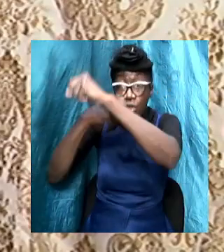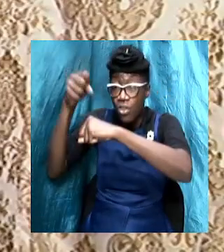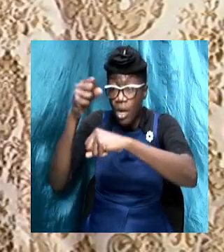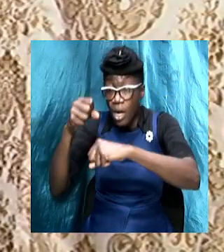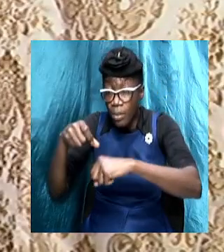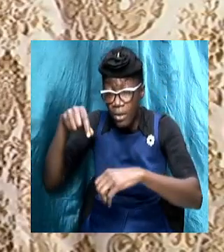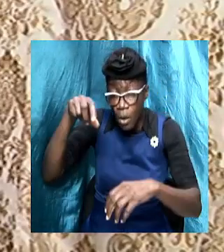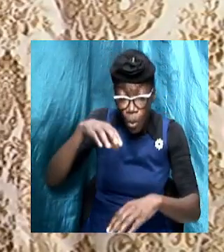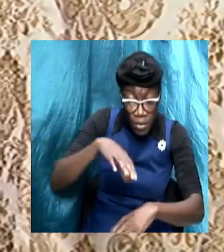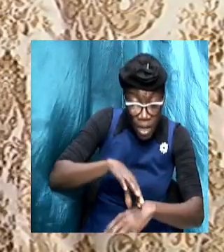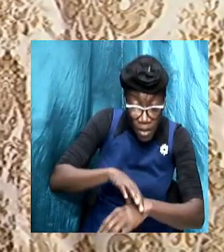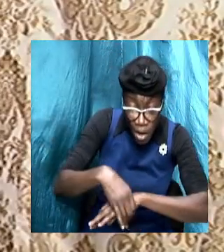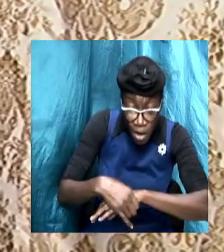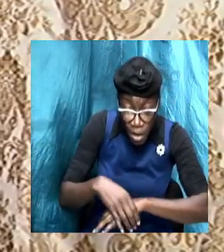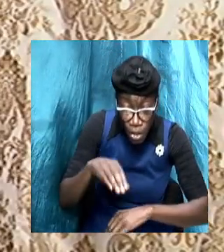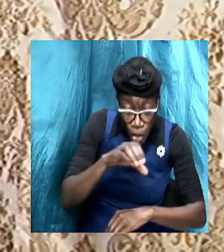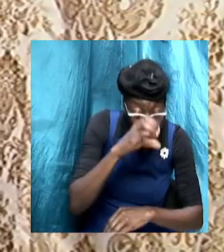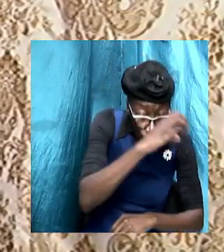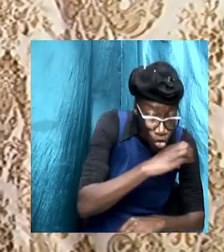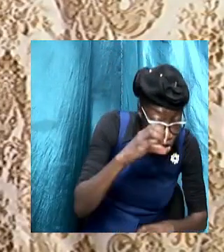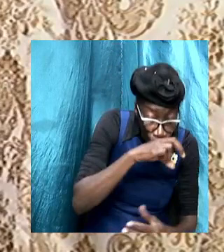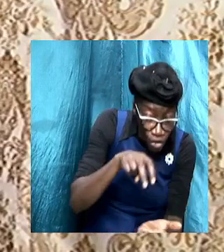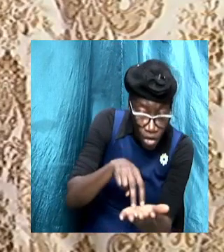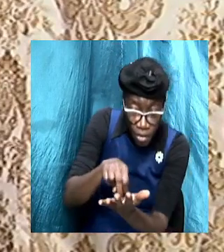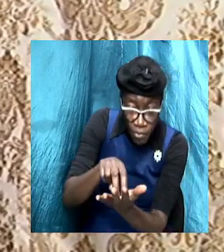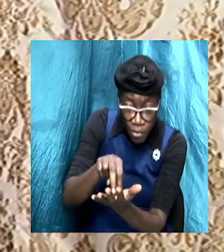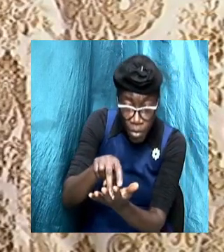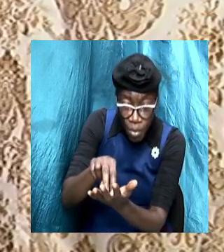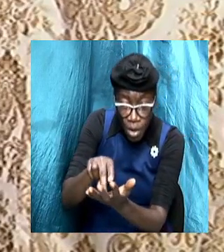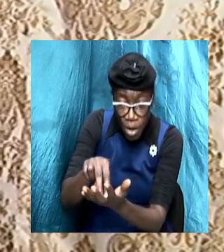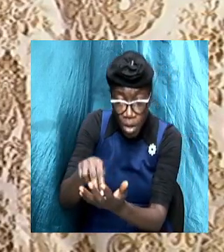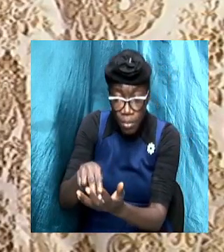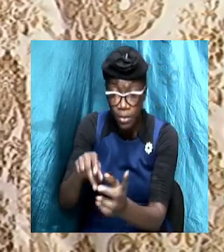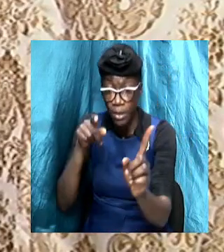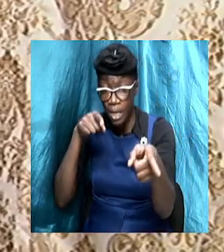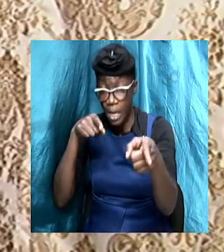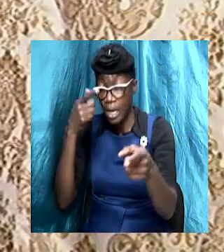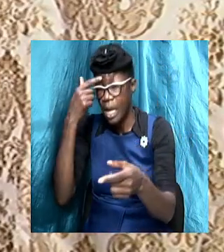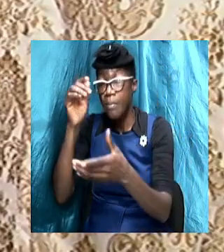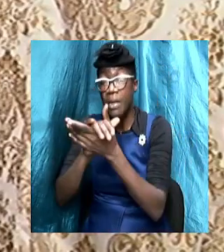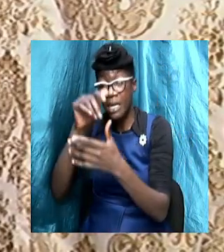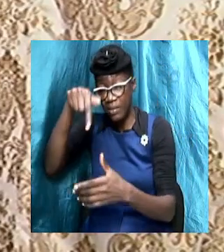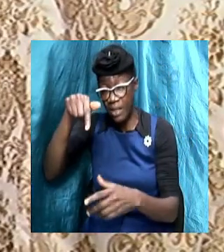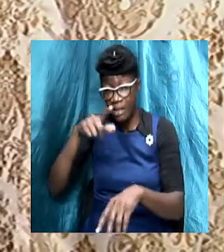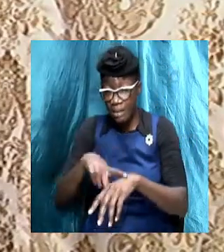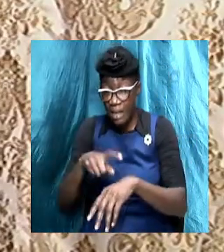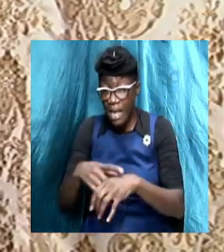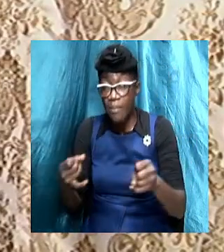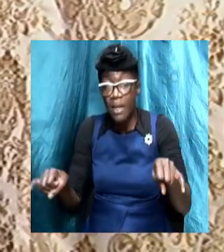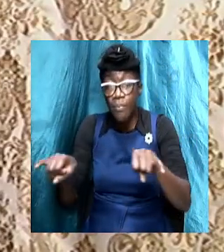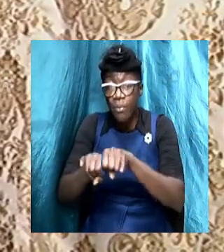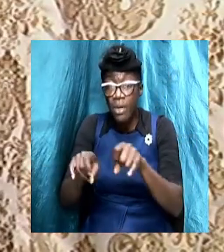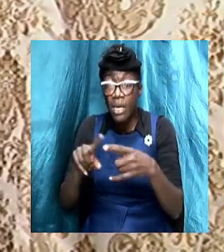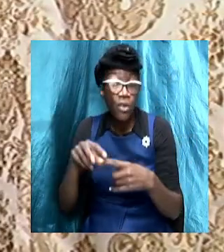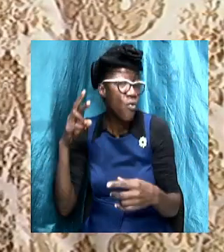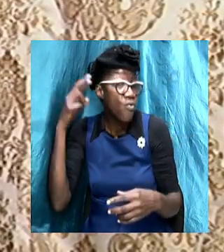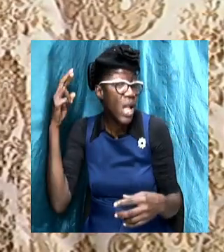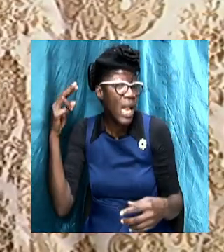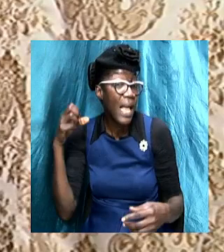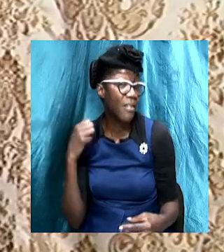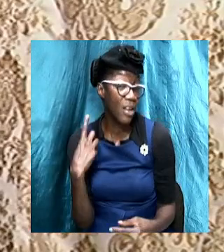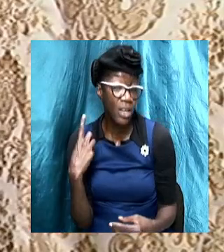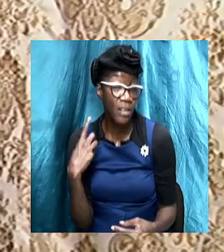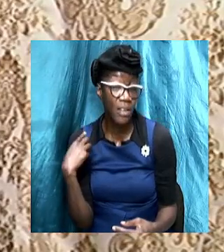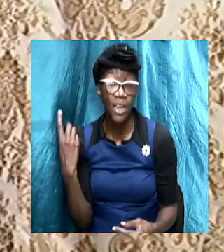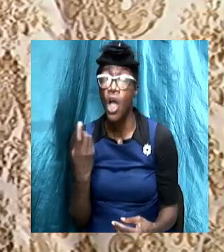That is why I believe in this time and in this season, it's important for us to realize and understand